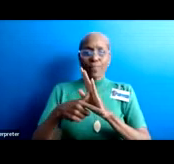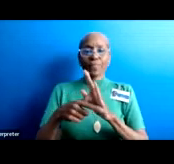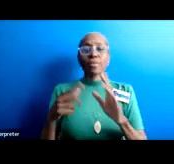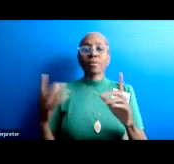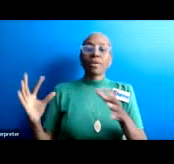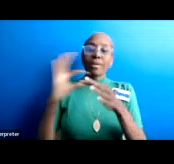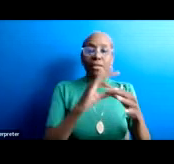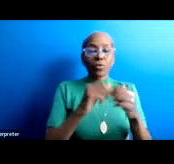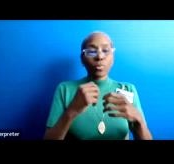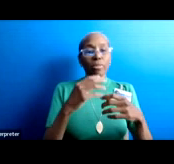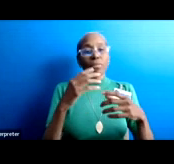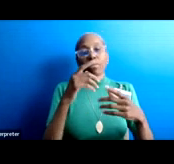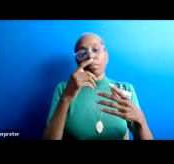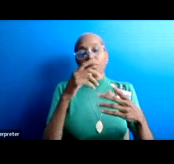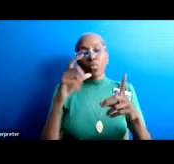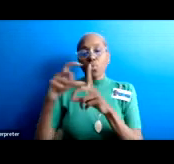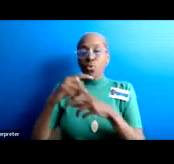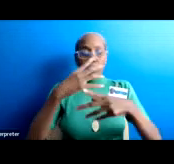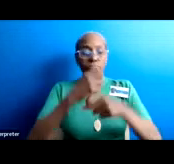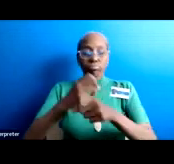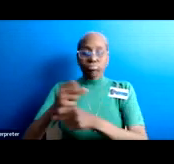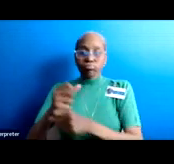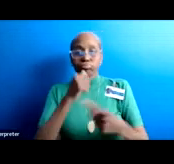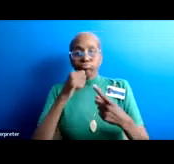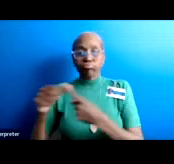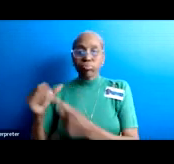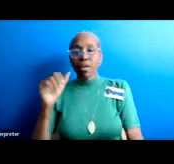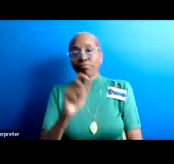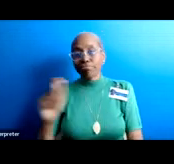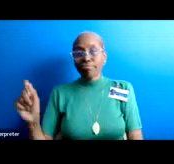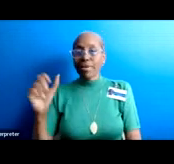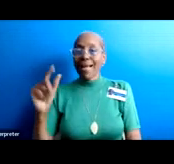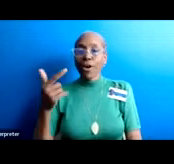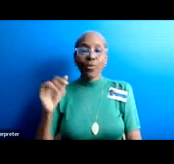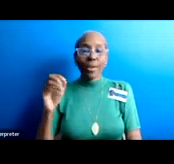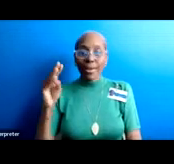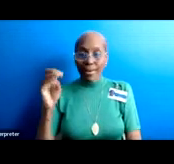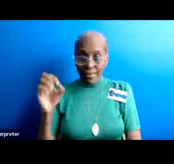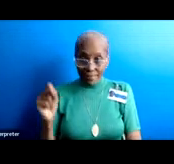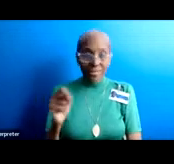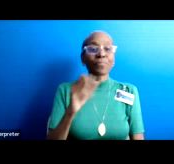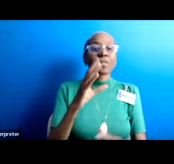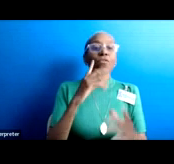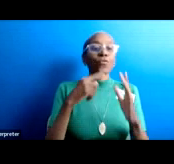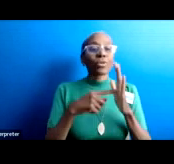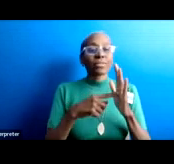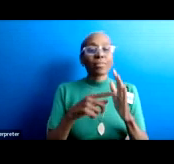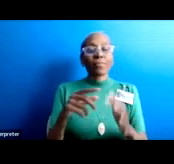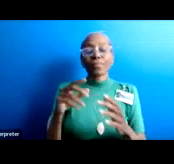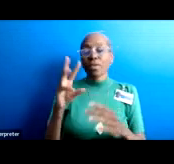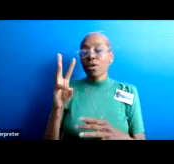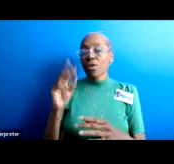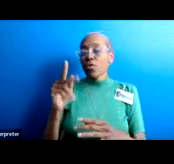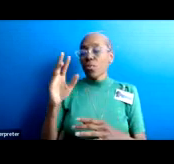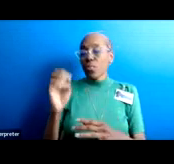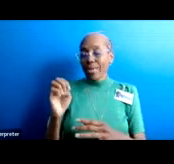great with acronyms. So on the screen, I have an example of a logo for the Wake Forest IT